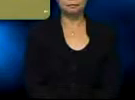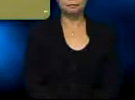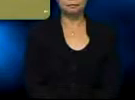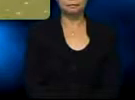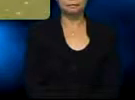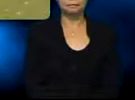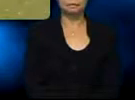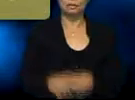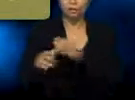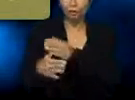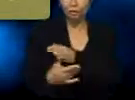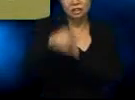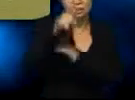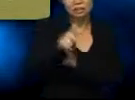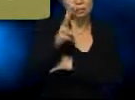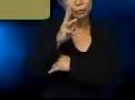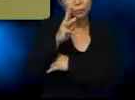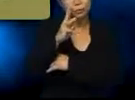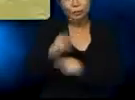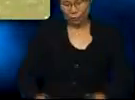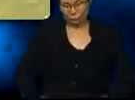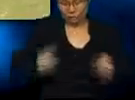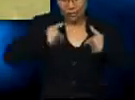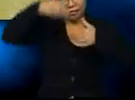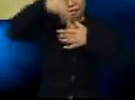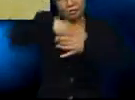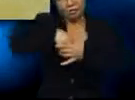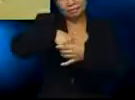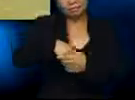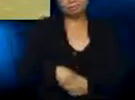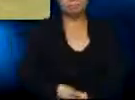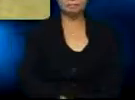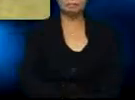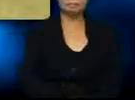A fish needs water to live in.